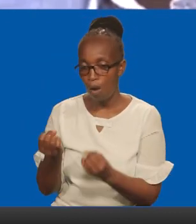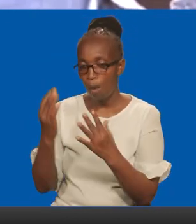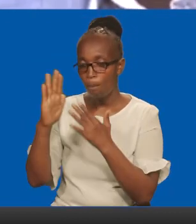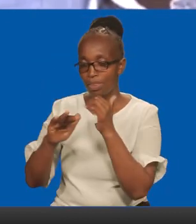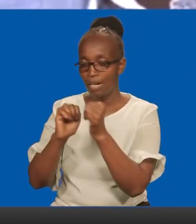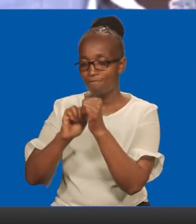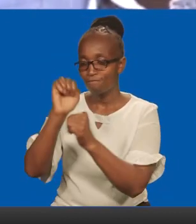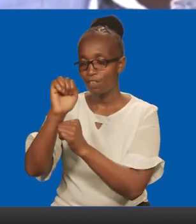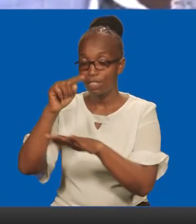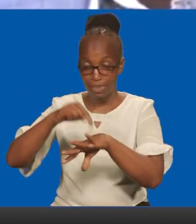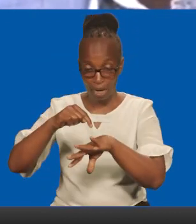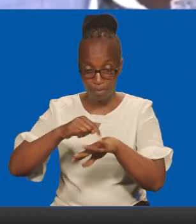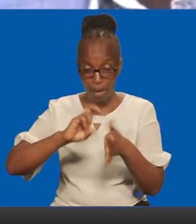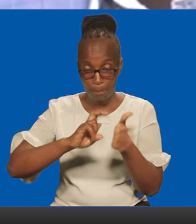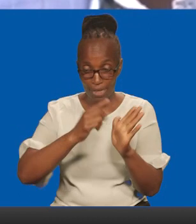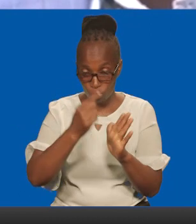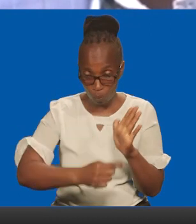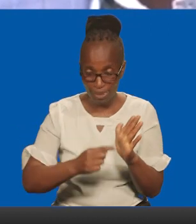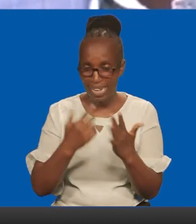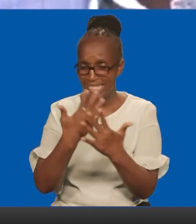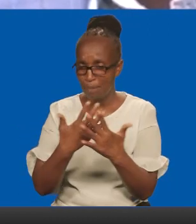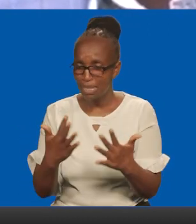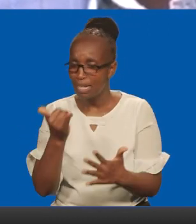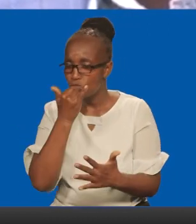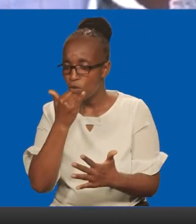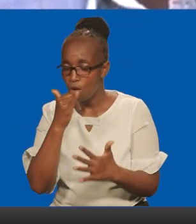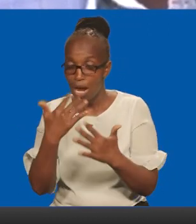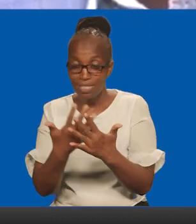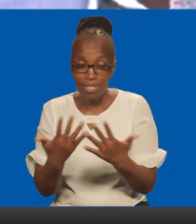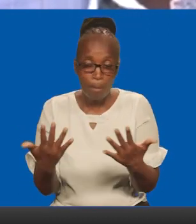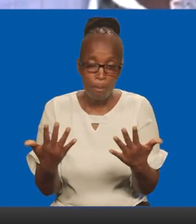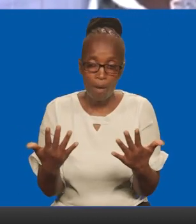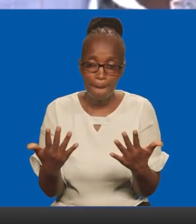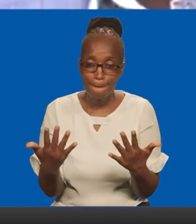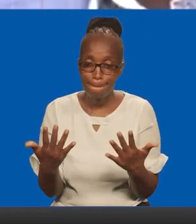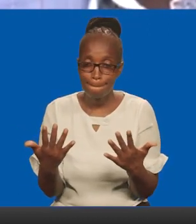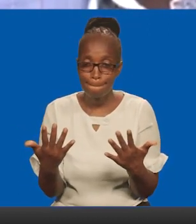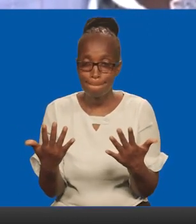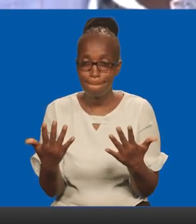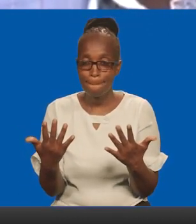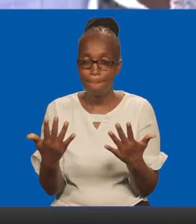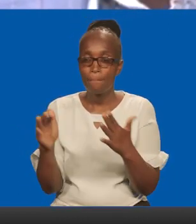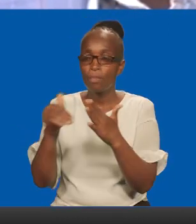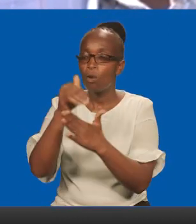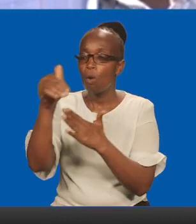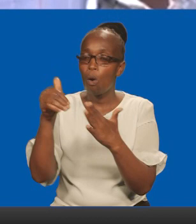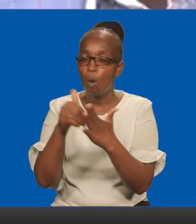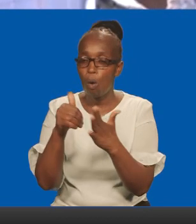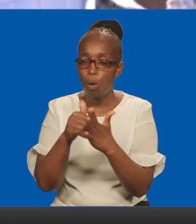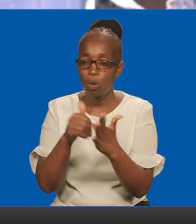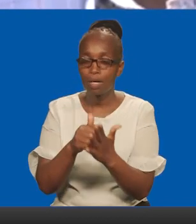times, that tells you there is something that is not happening right somewhere.